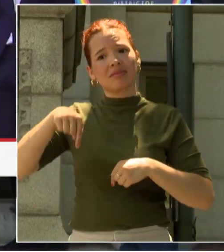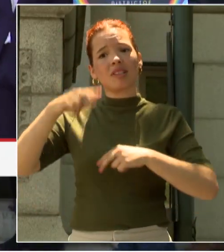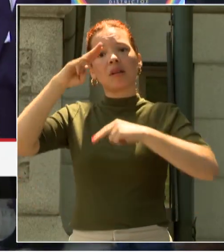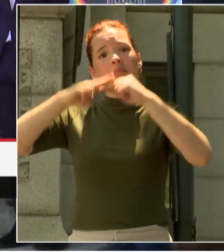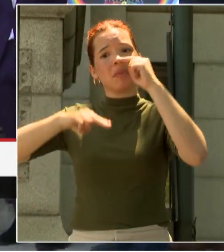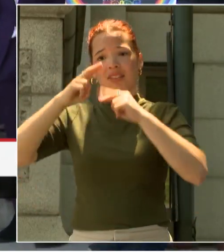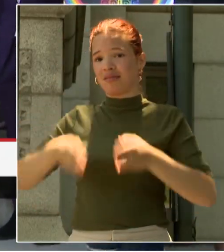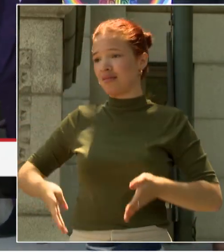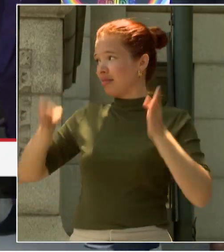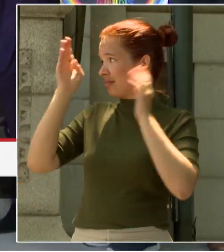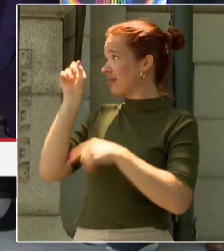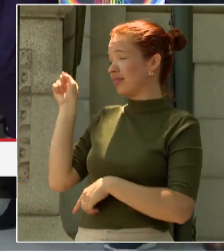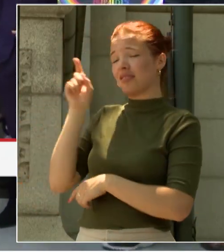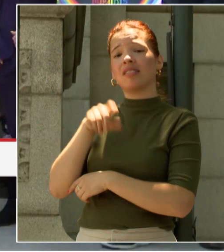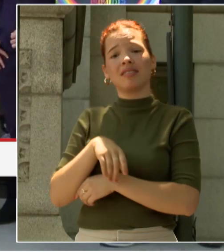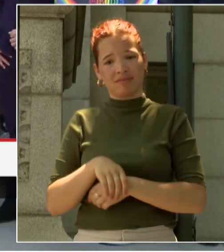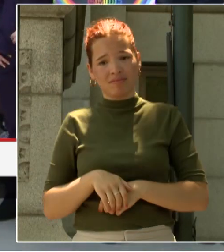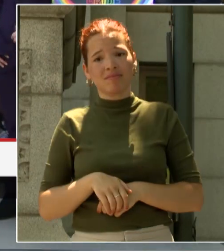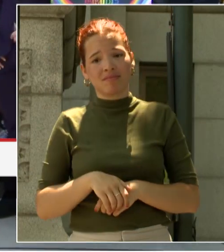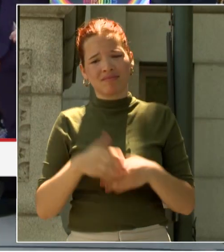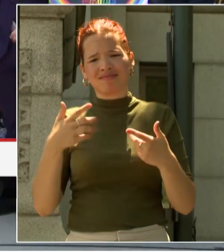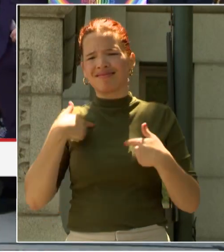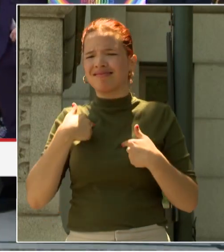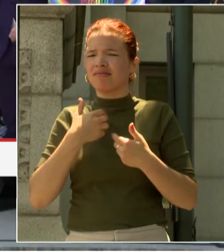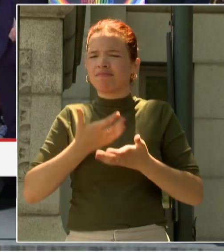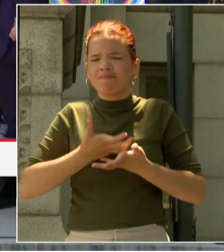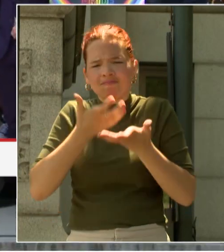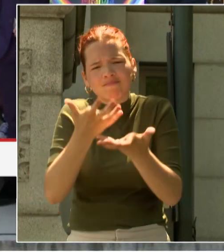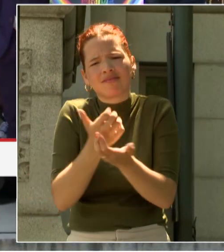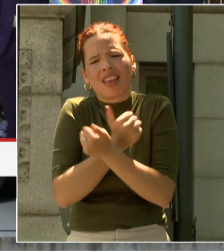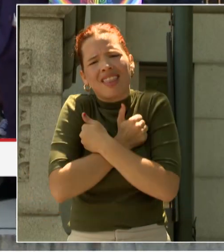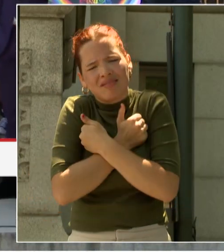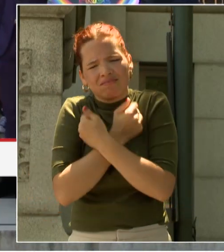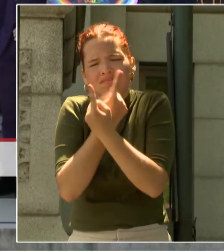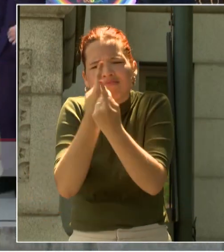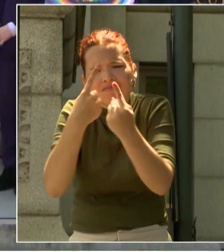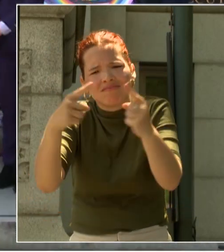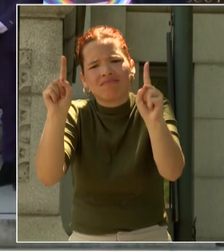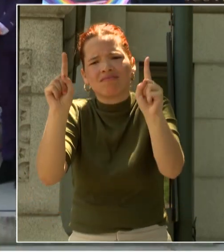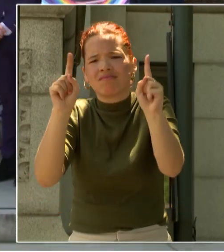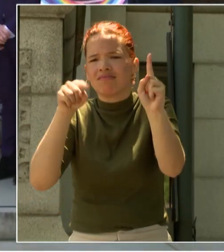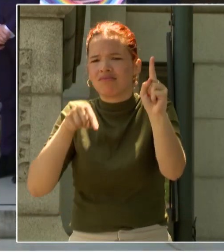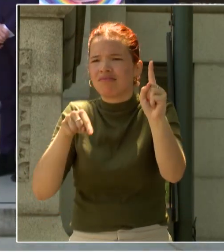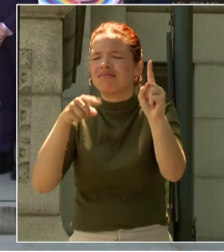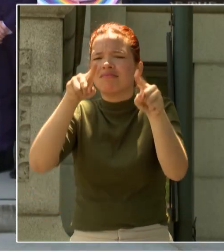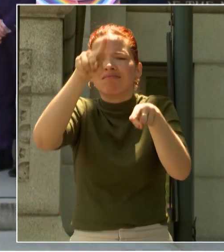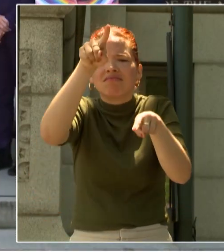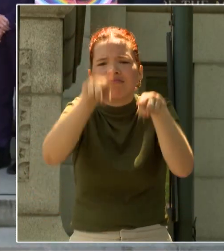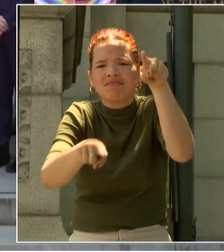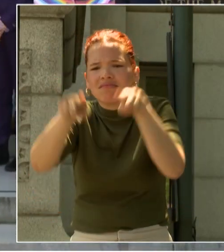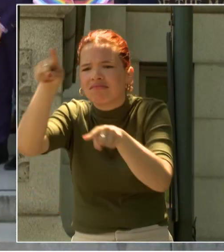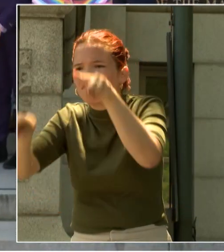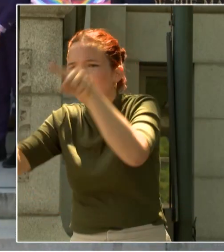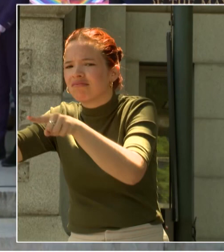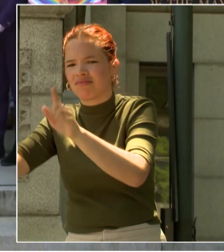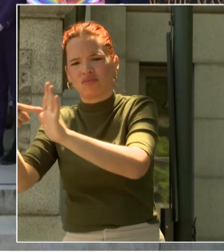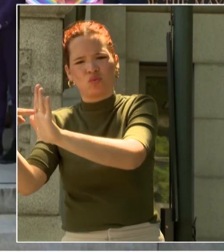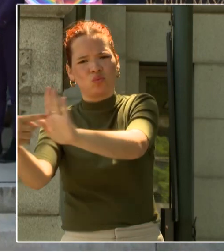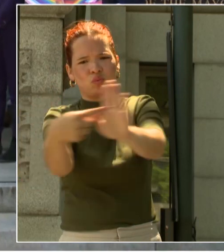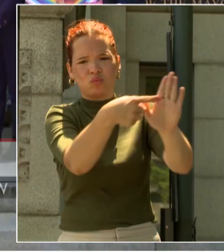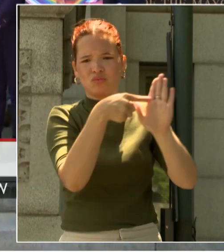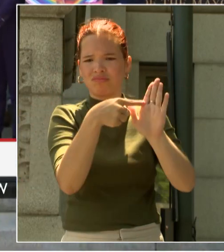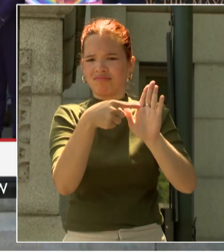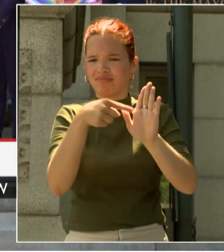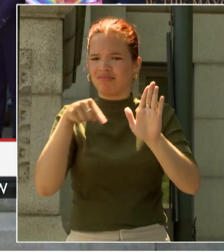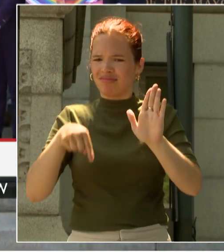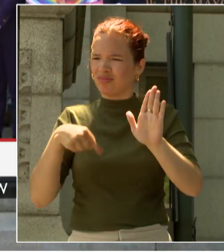of love, of resilience, of inclusiveness and diversity that reflects what is best in Washington, D.C.